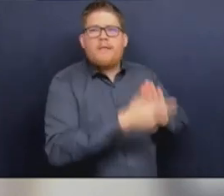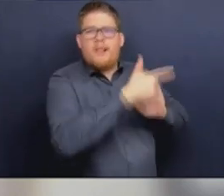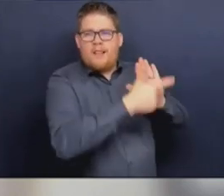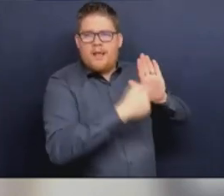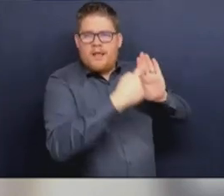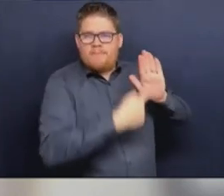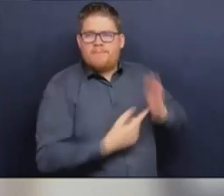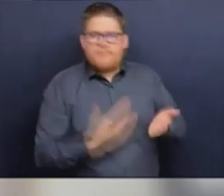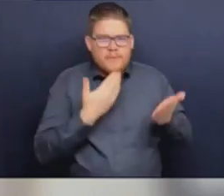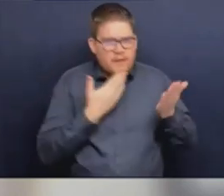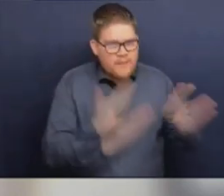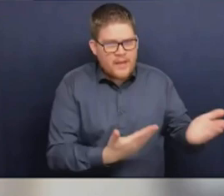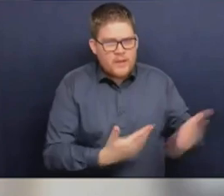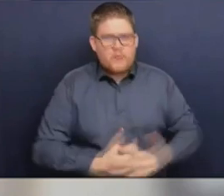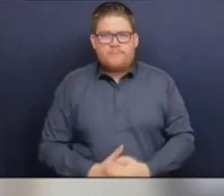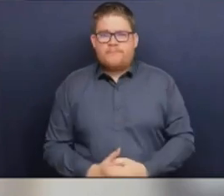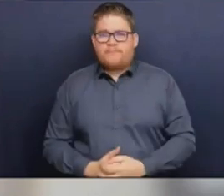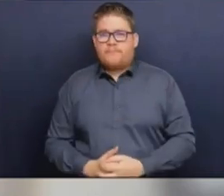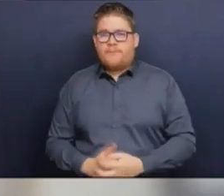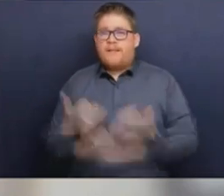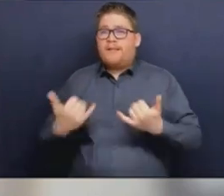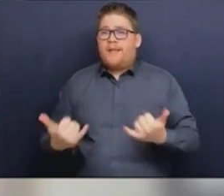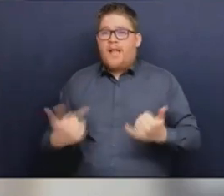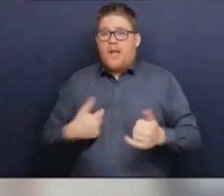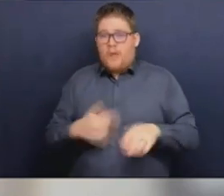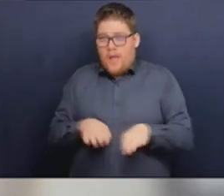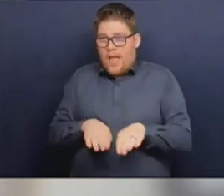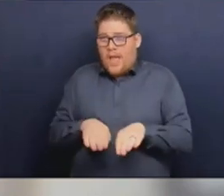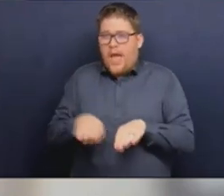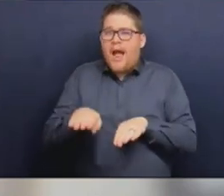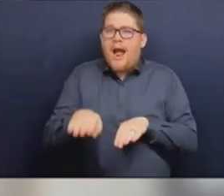long journey. Masai Cho. Thank you.